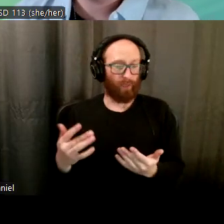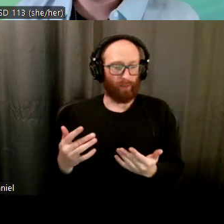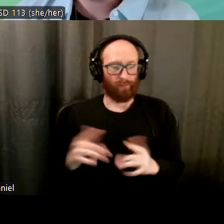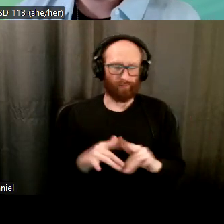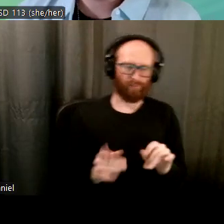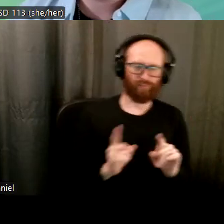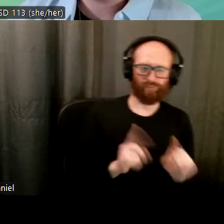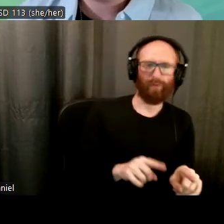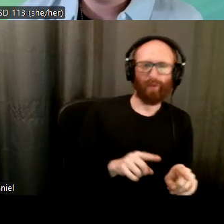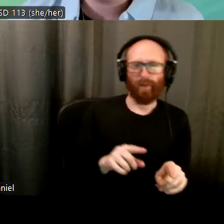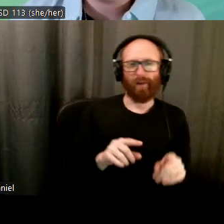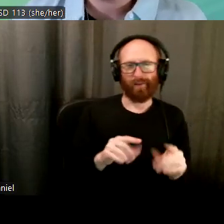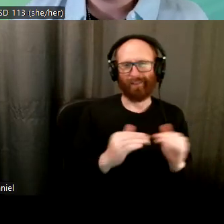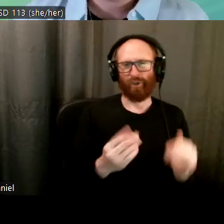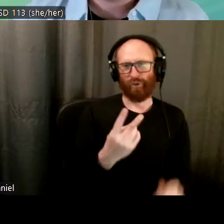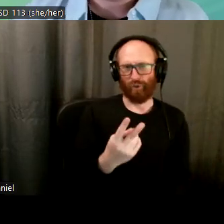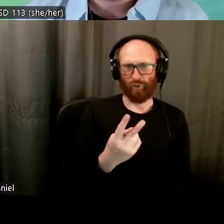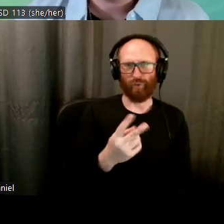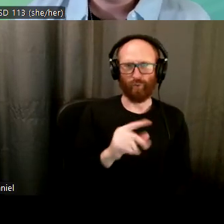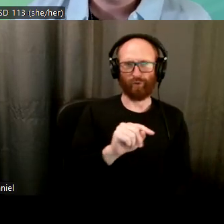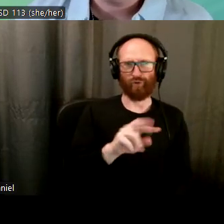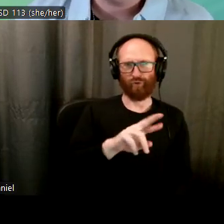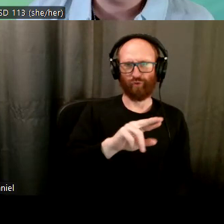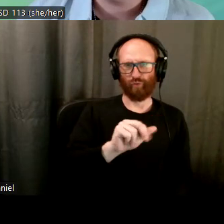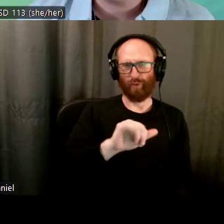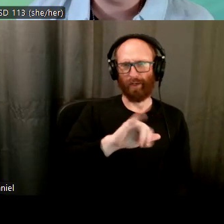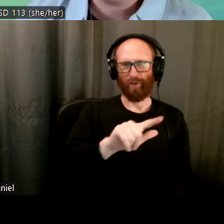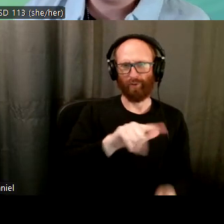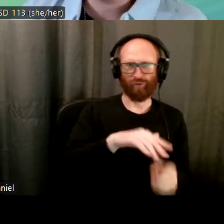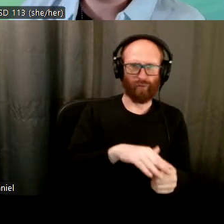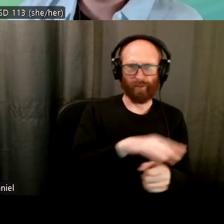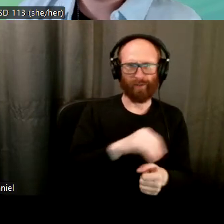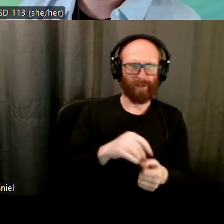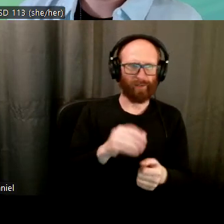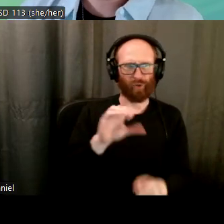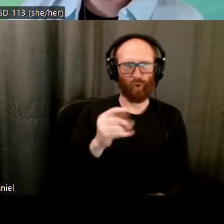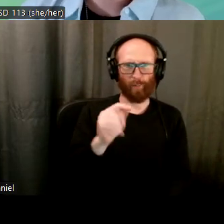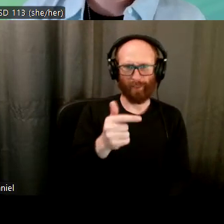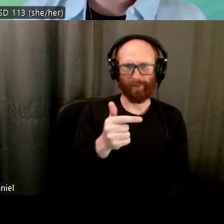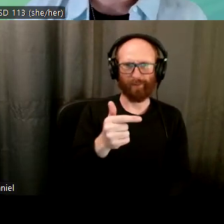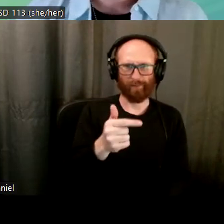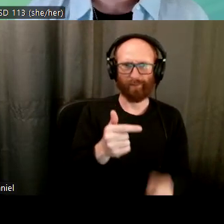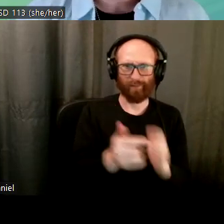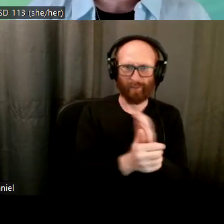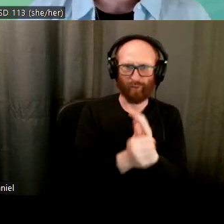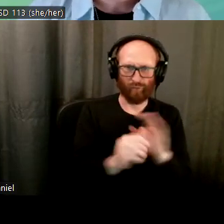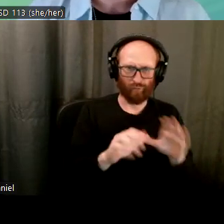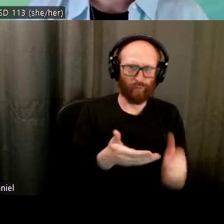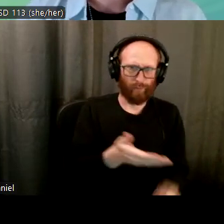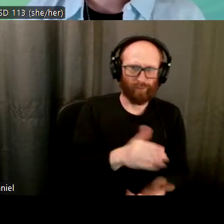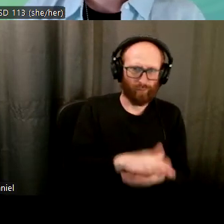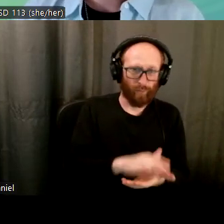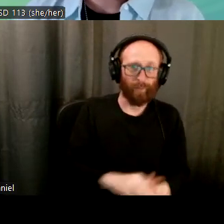was the Trail Stress and Coping groups at school. The second semester of seventh grade, she actually got into